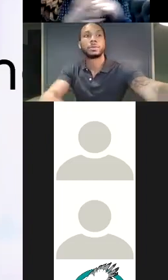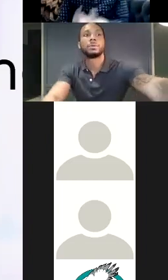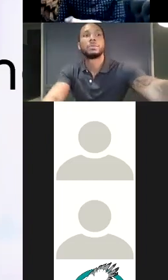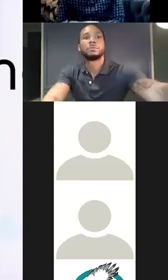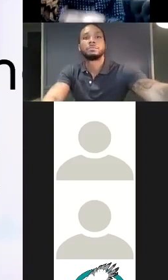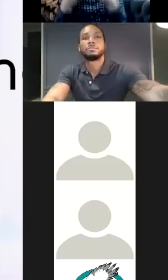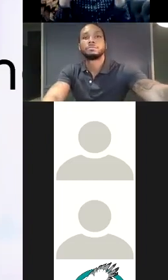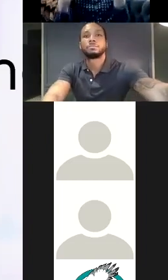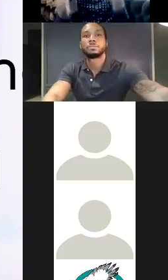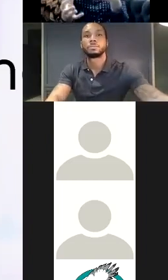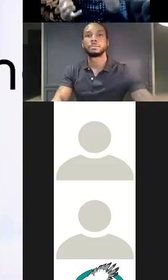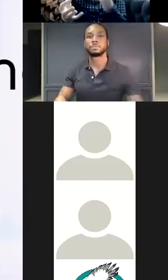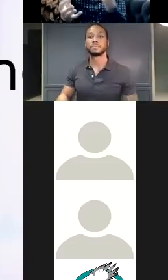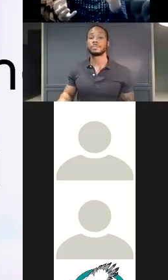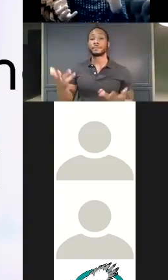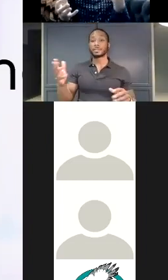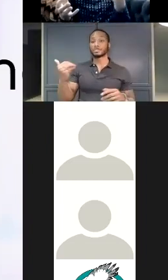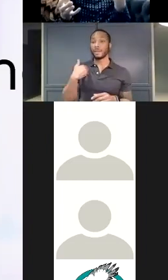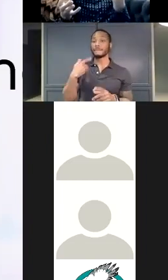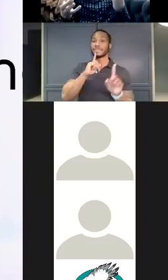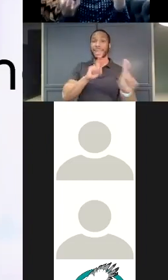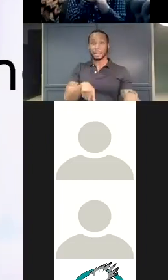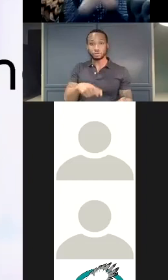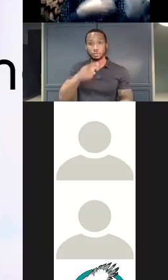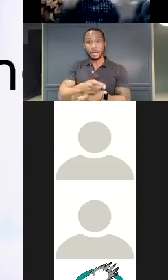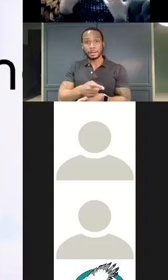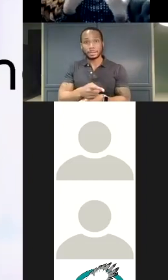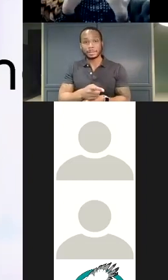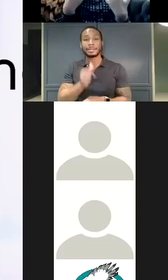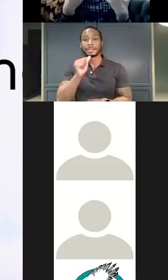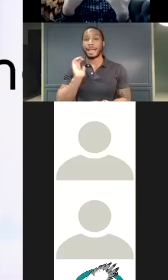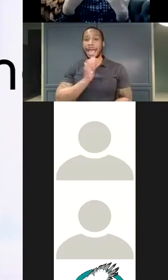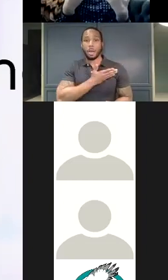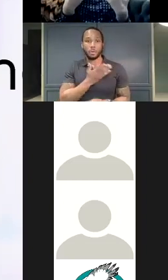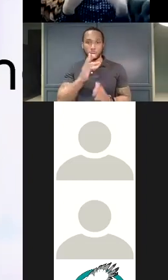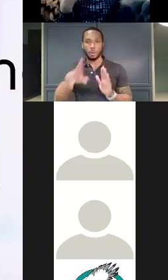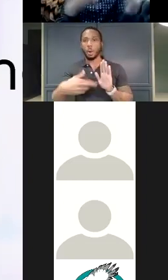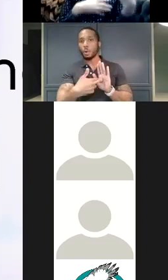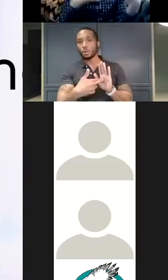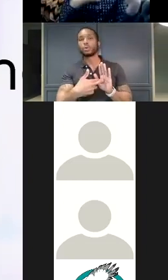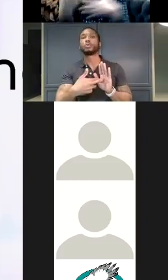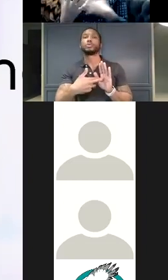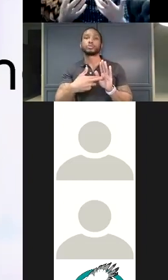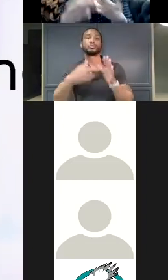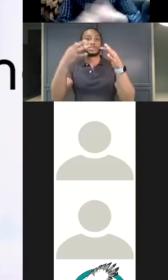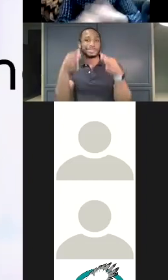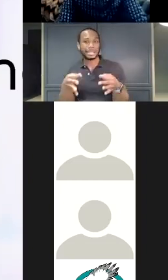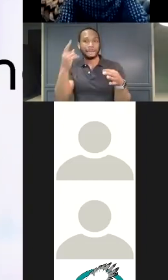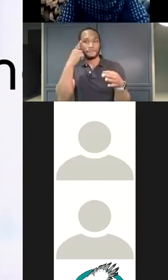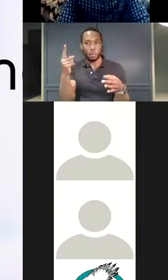answers, right? And that it's not our role to decide that for